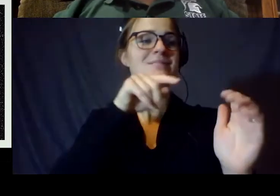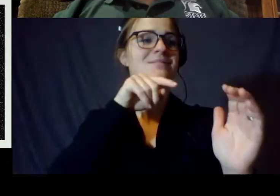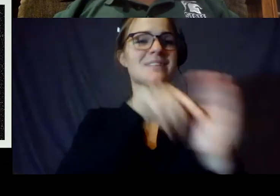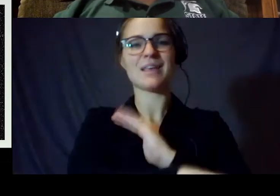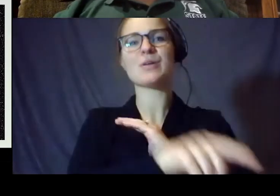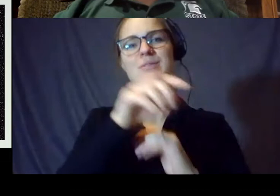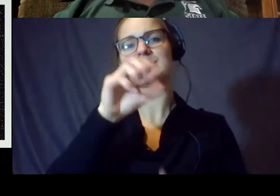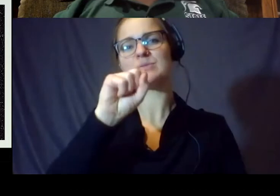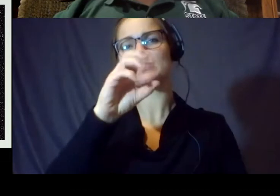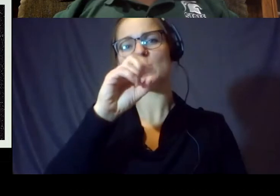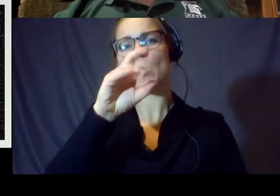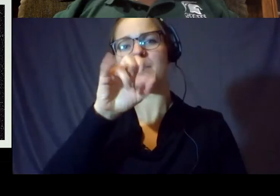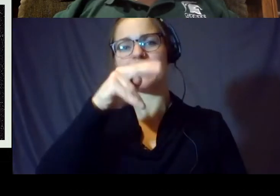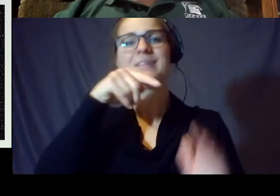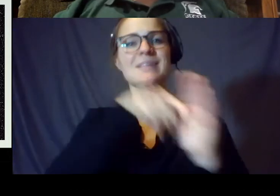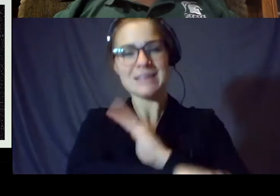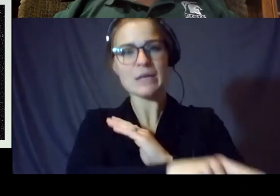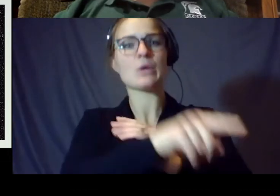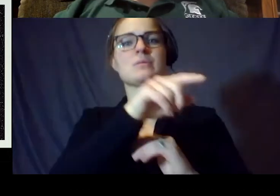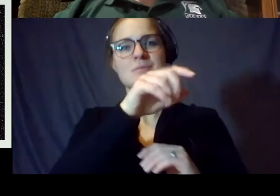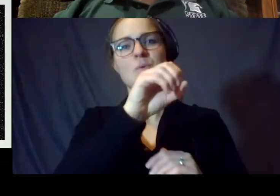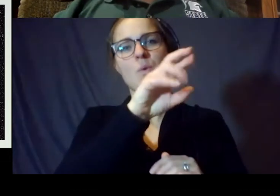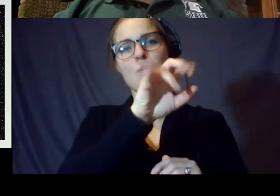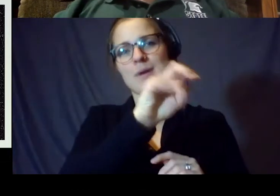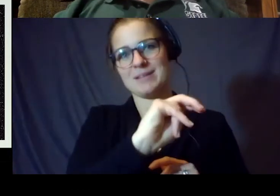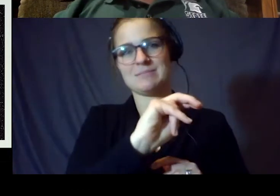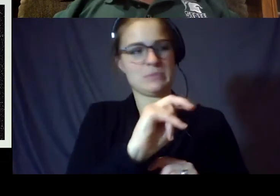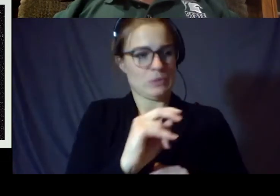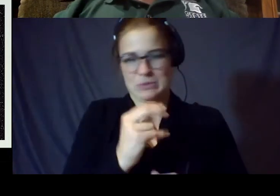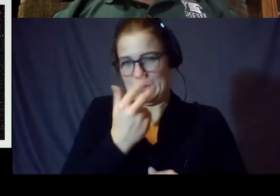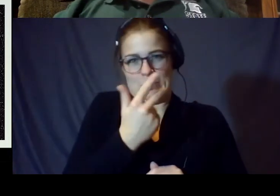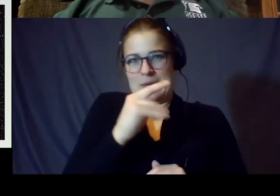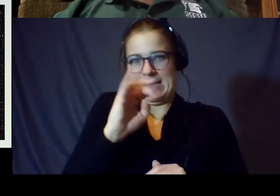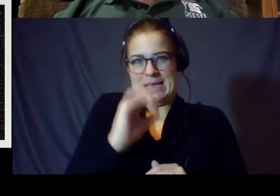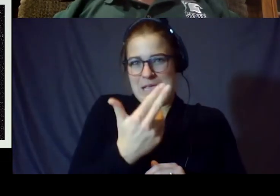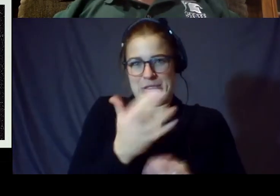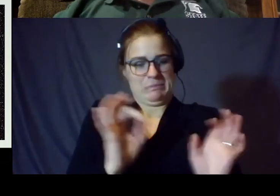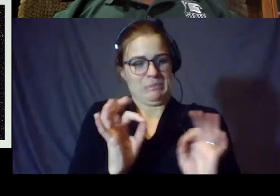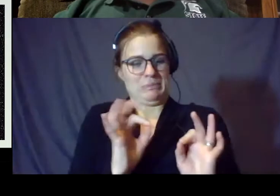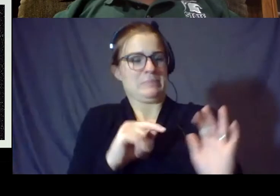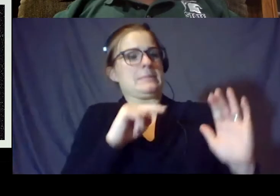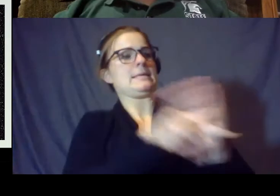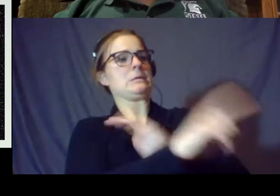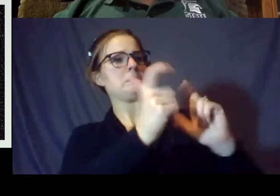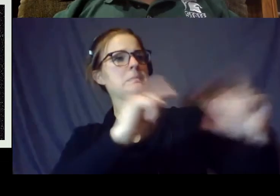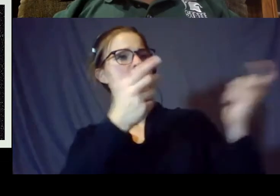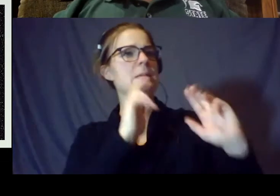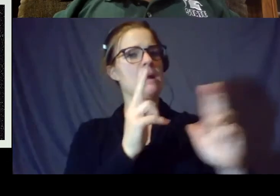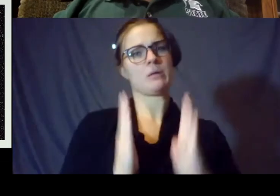hunter killed by this little 3-inch thing crawling on the ground. And to remind everybody of Orion's